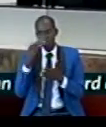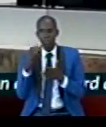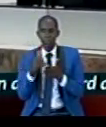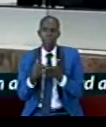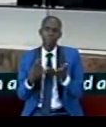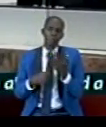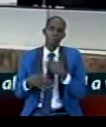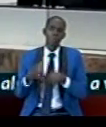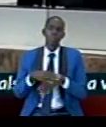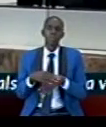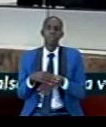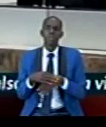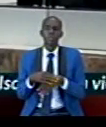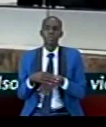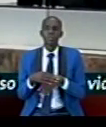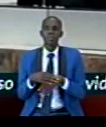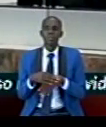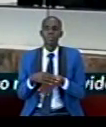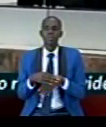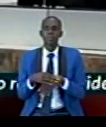this,